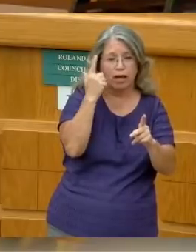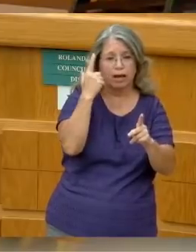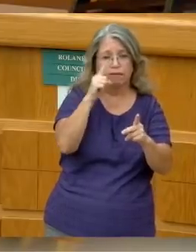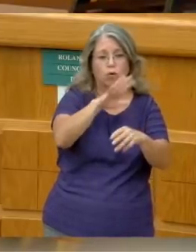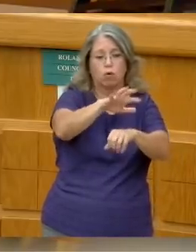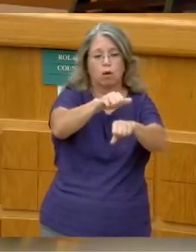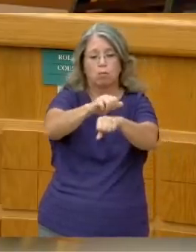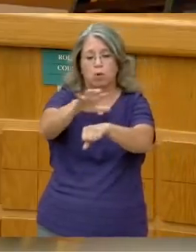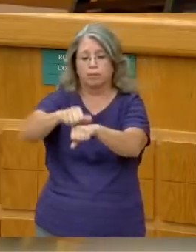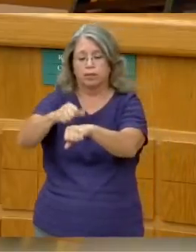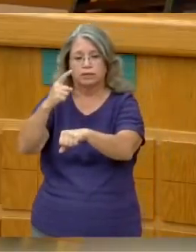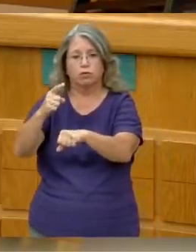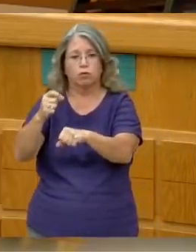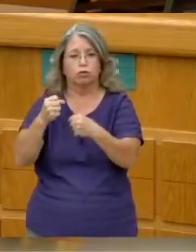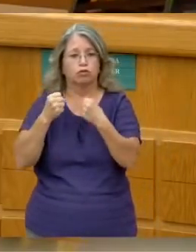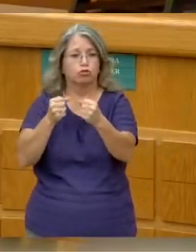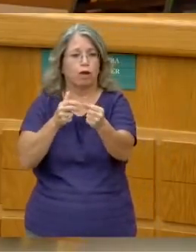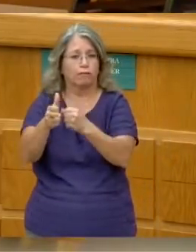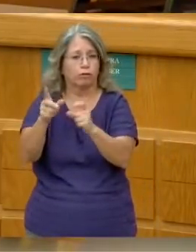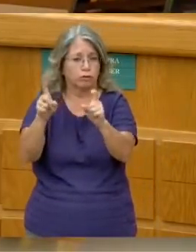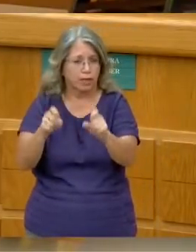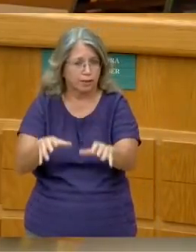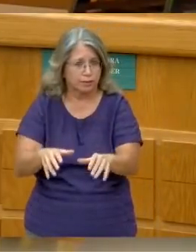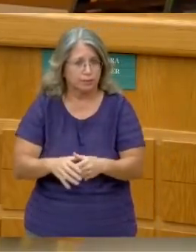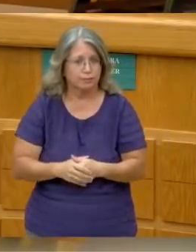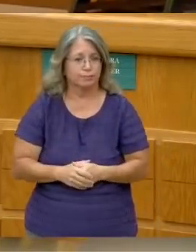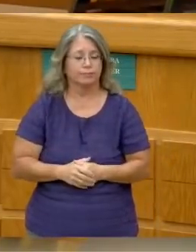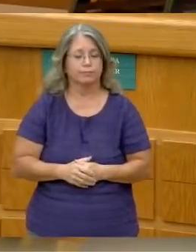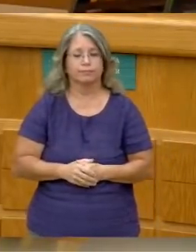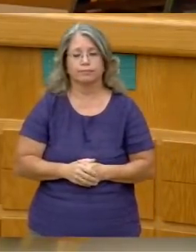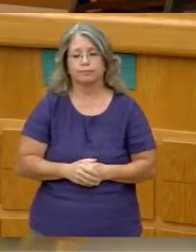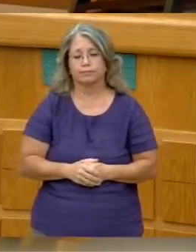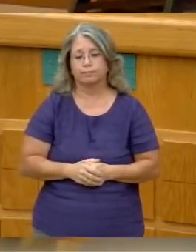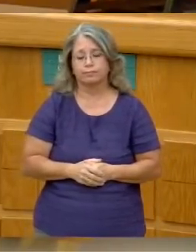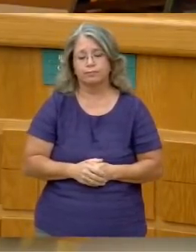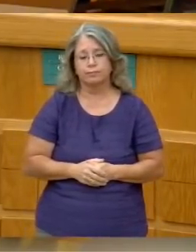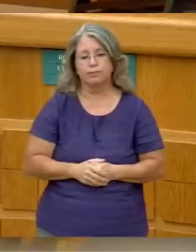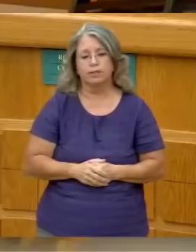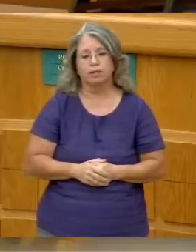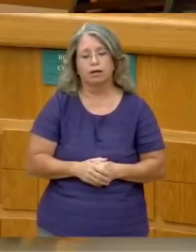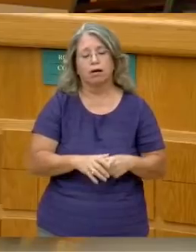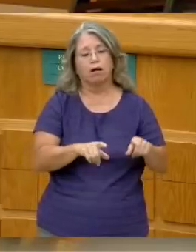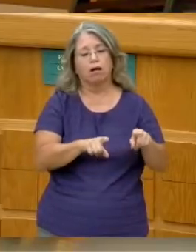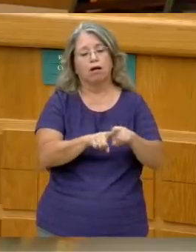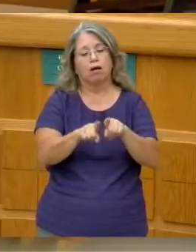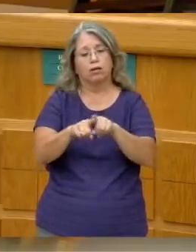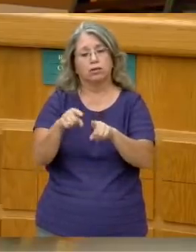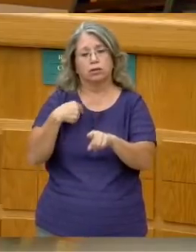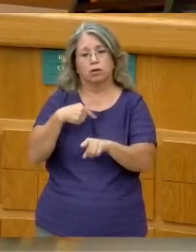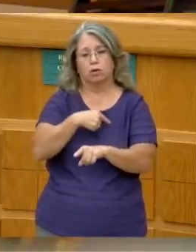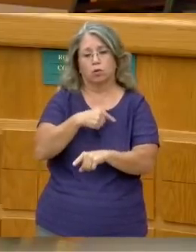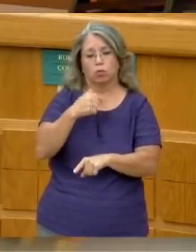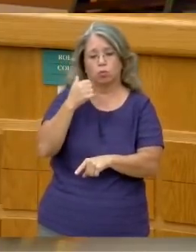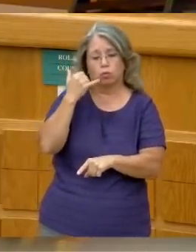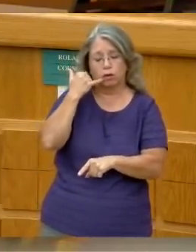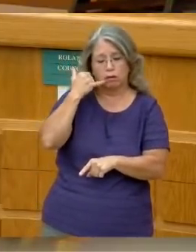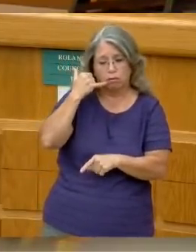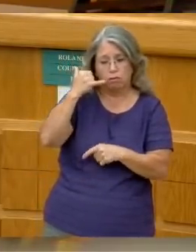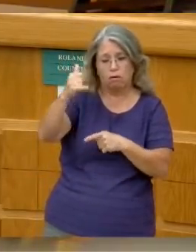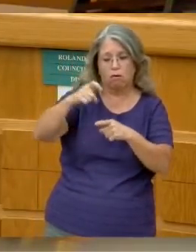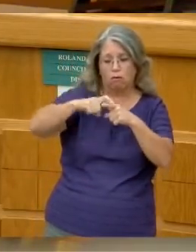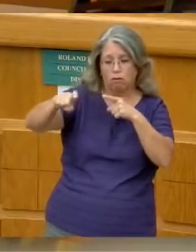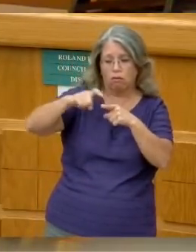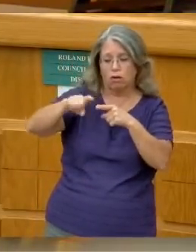one we're having tomorrow. In addition to that, we called out 605 positive